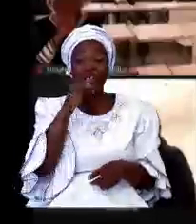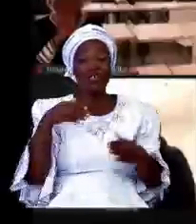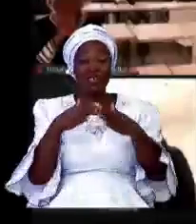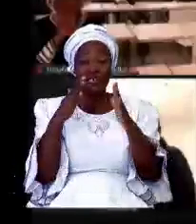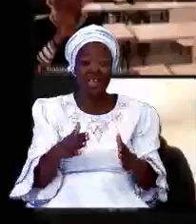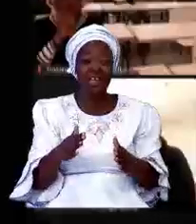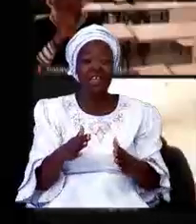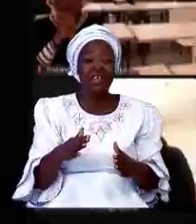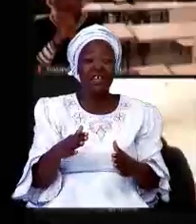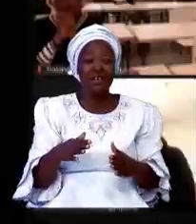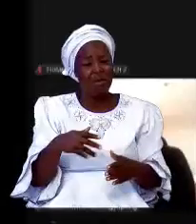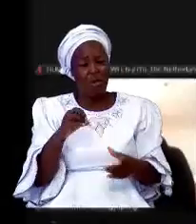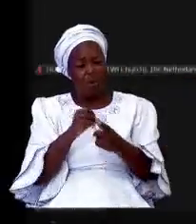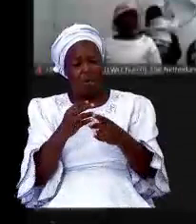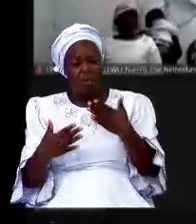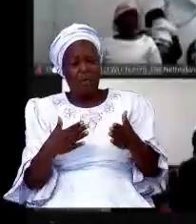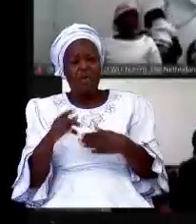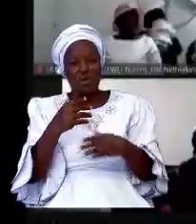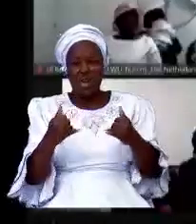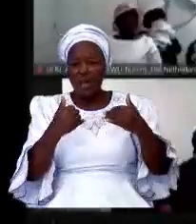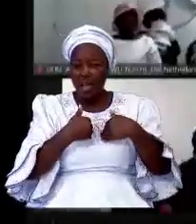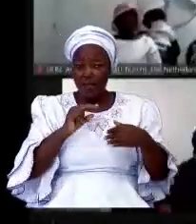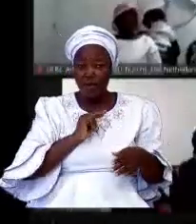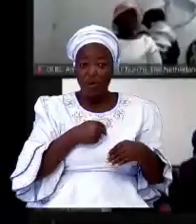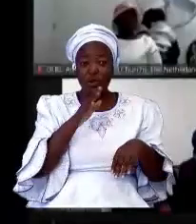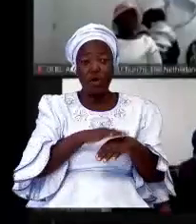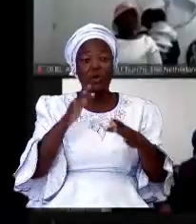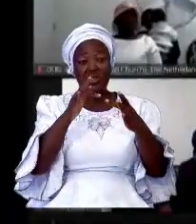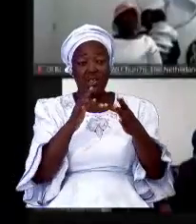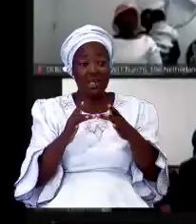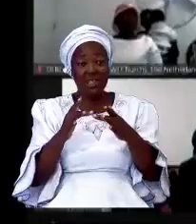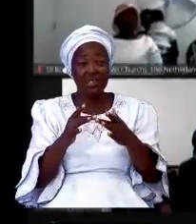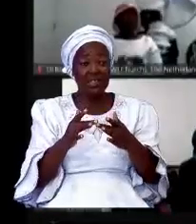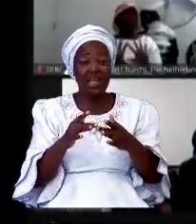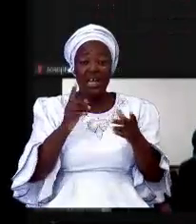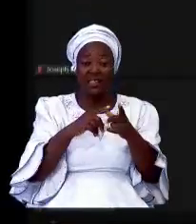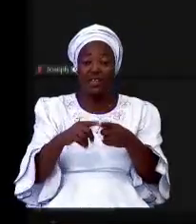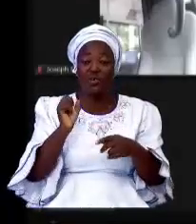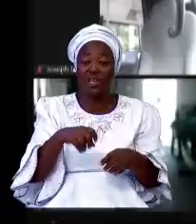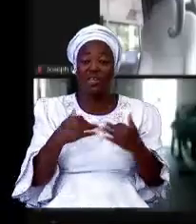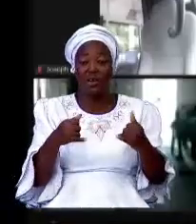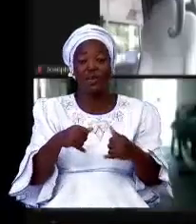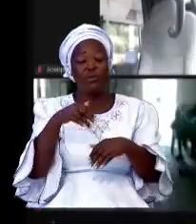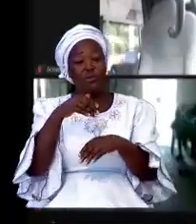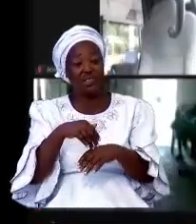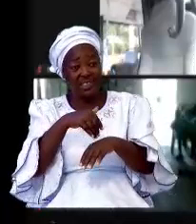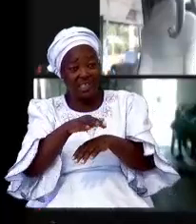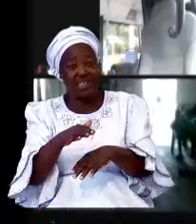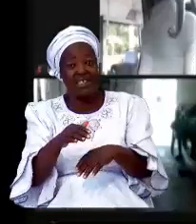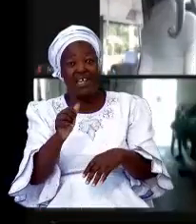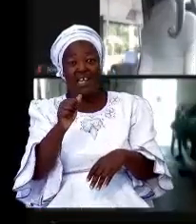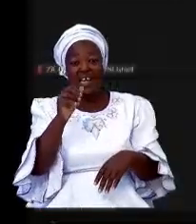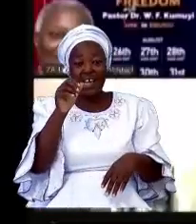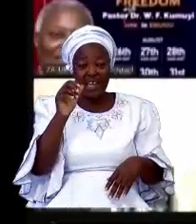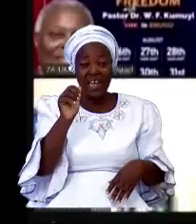national overseer, and tell whoever is your leader. Or maybe you now have us online, and you can